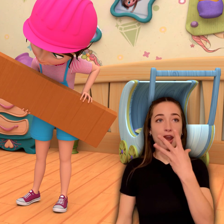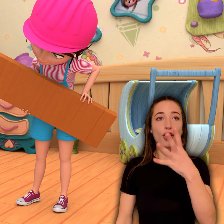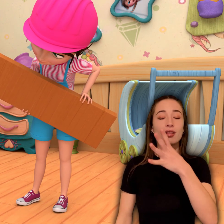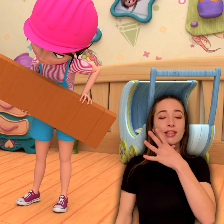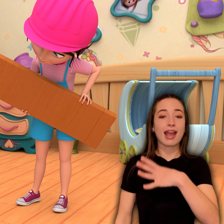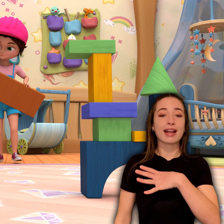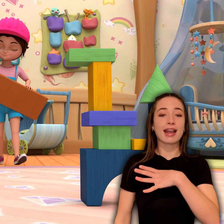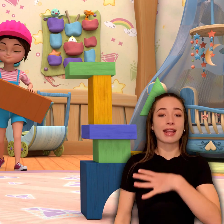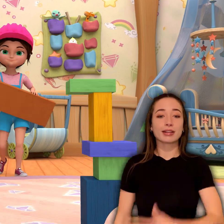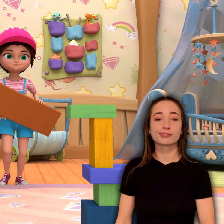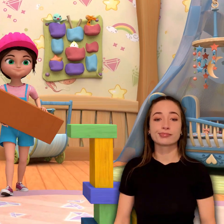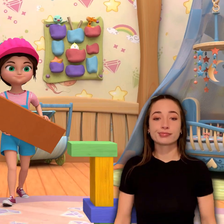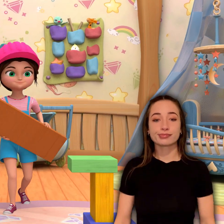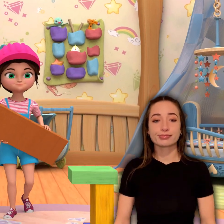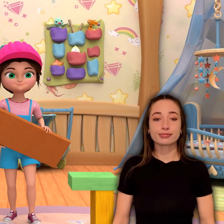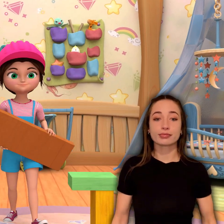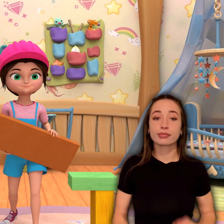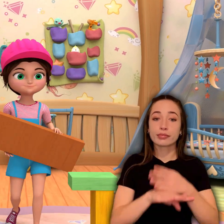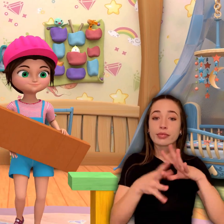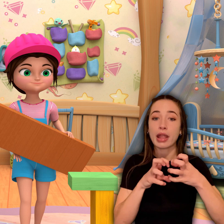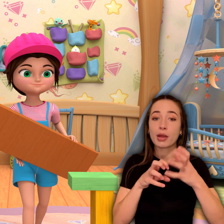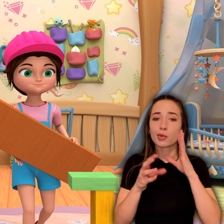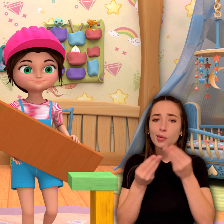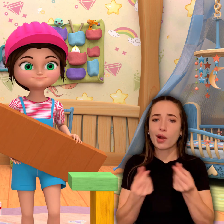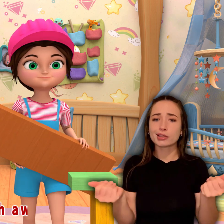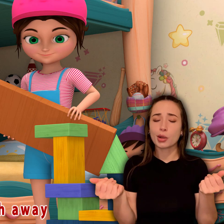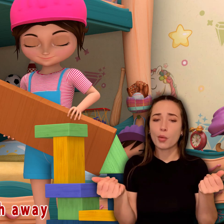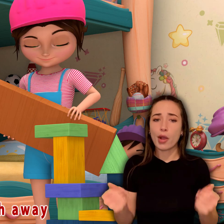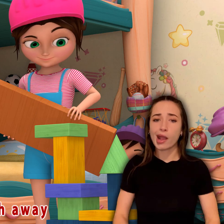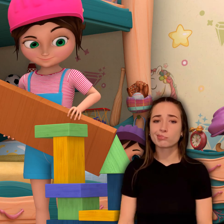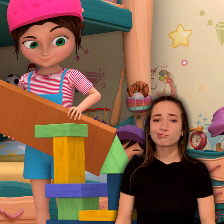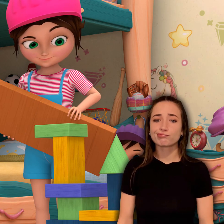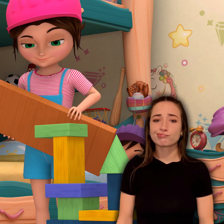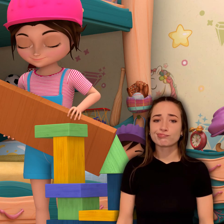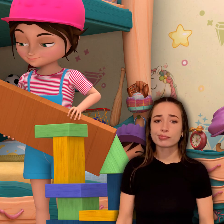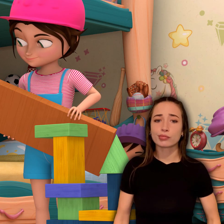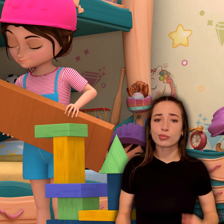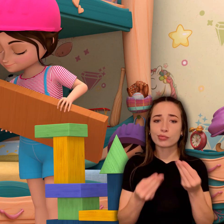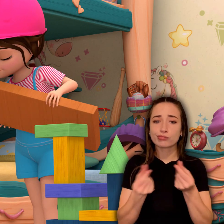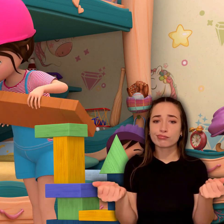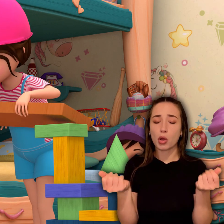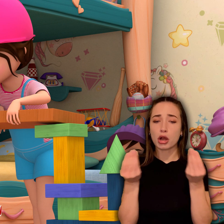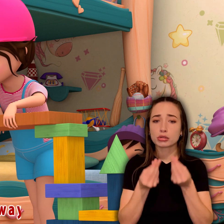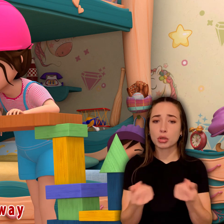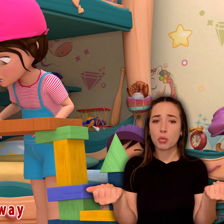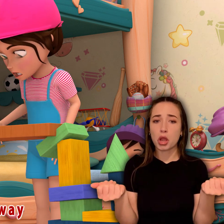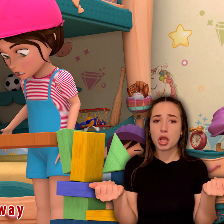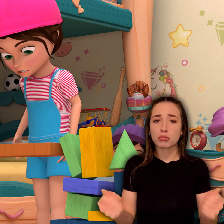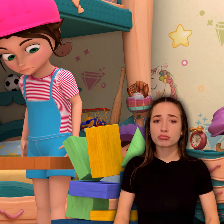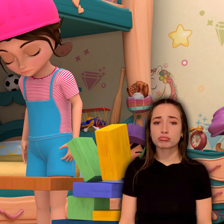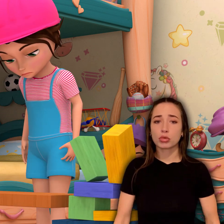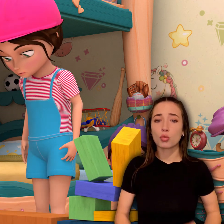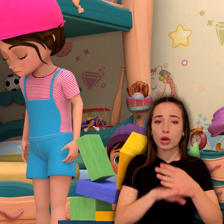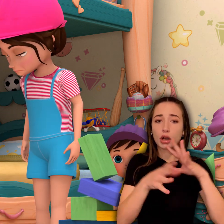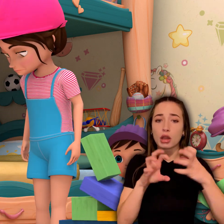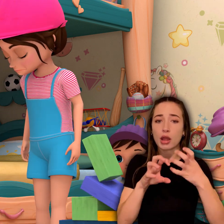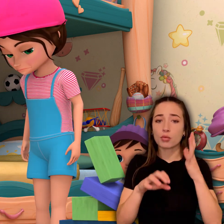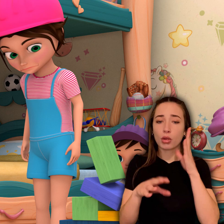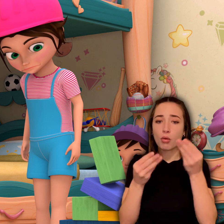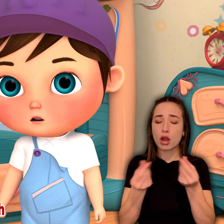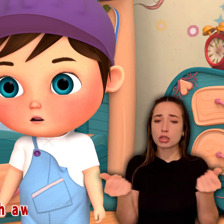My Fair Lady wooden clay will wash away wash away wash away